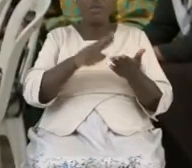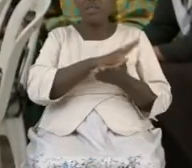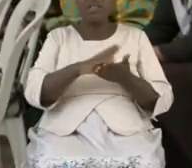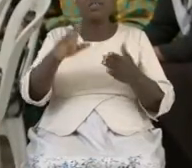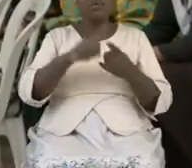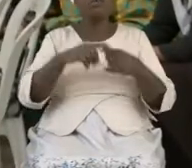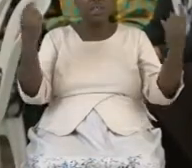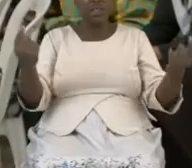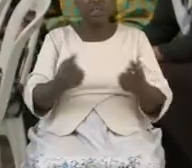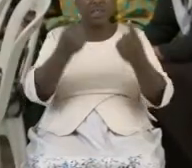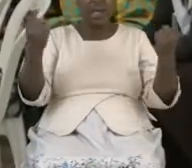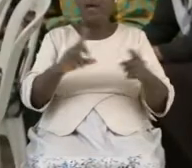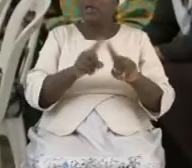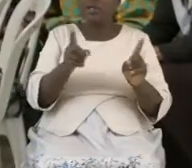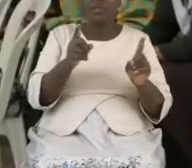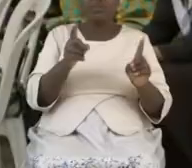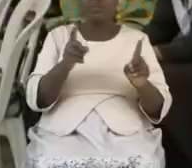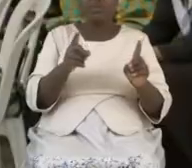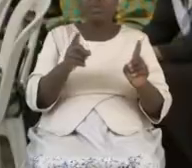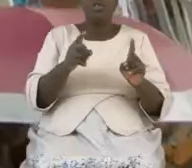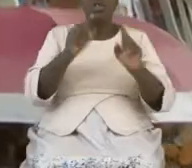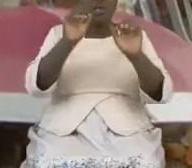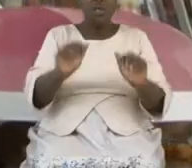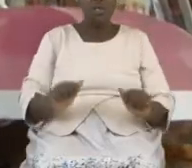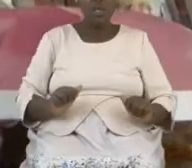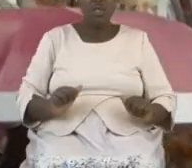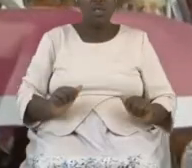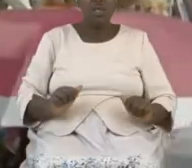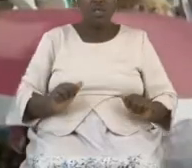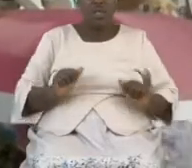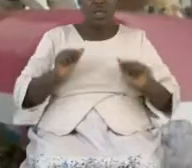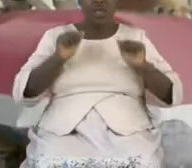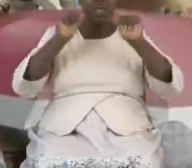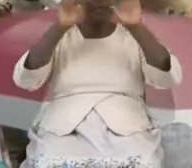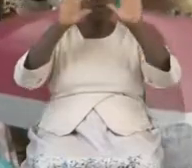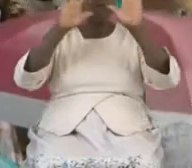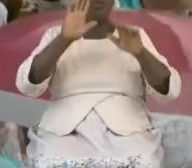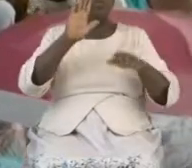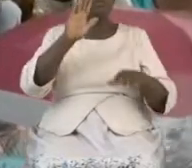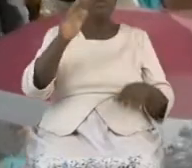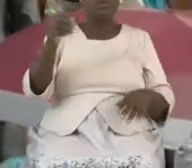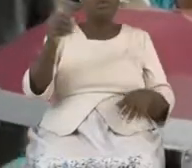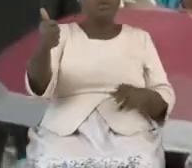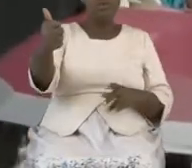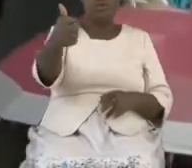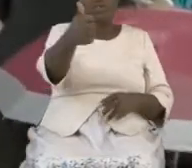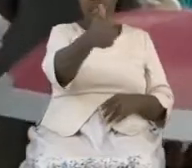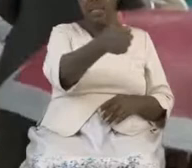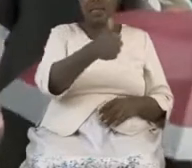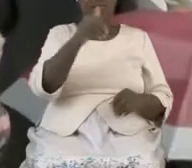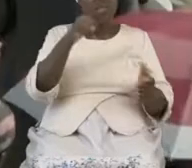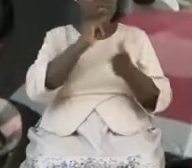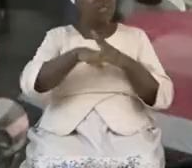but yield yourselves. It's in your hand. You can.